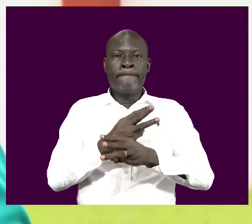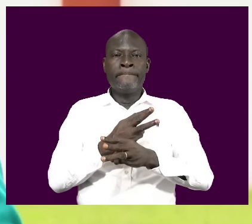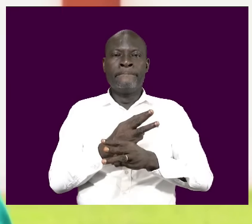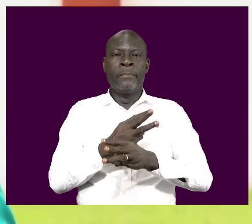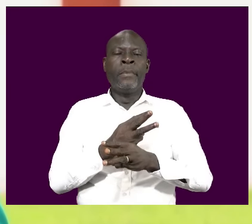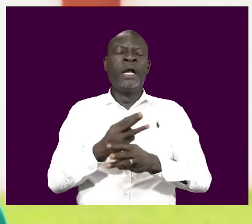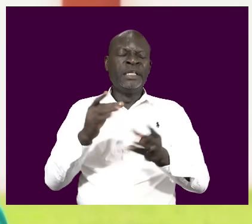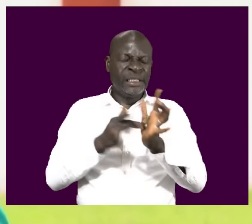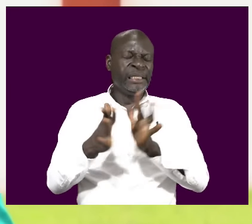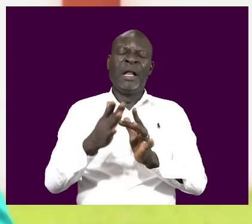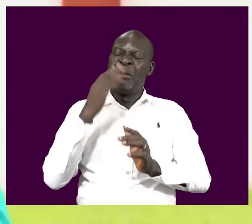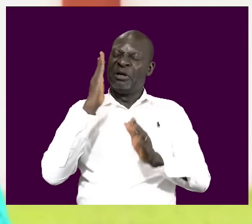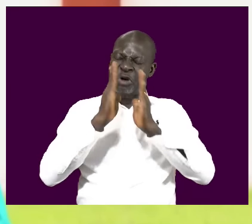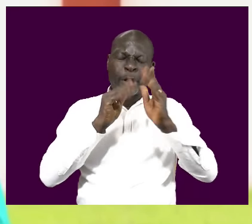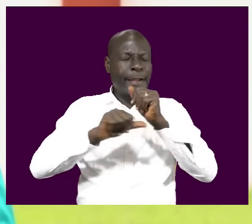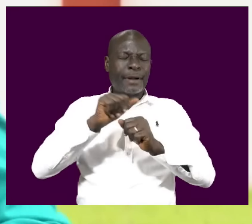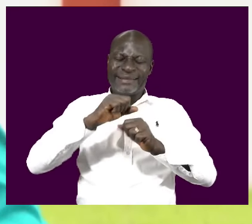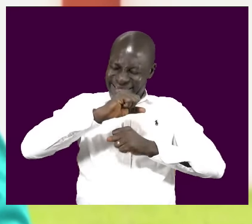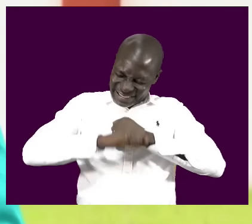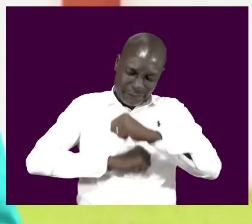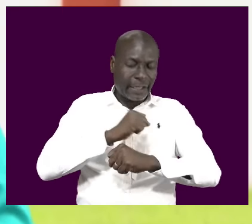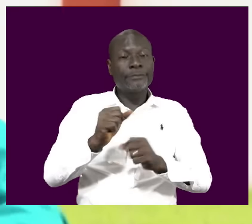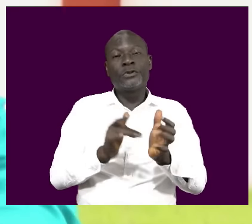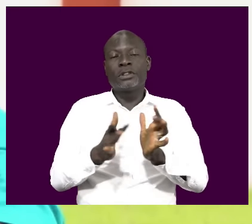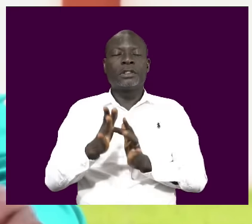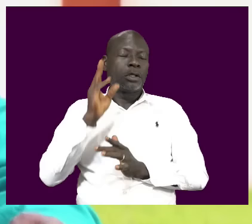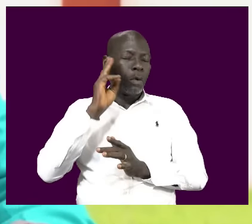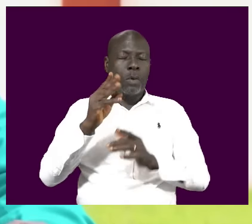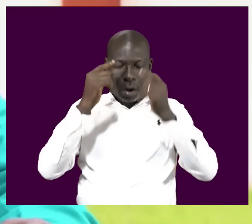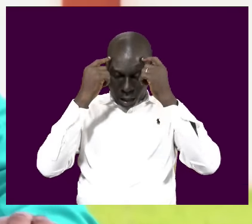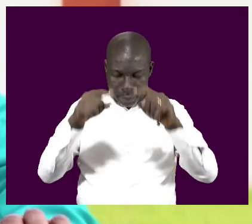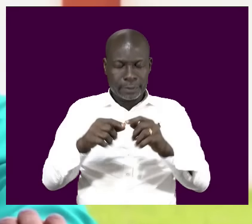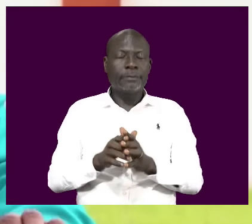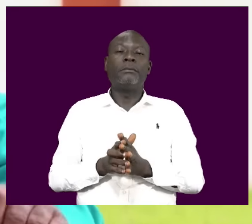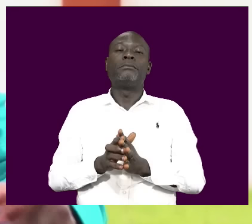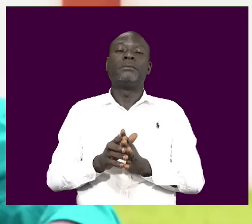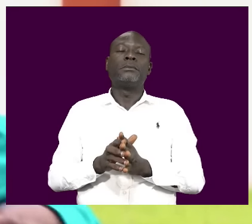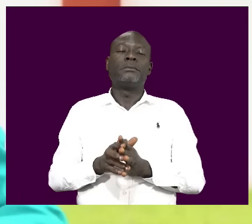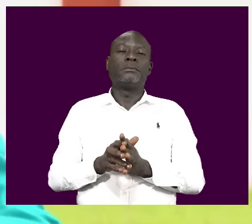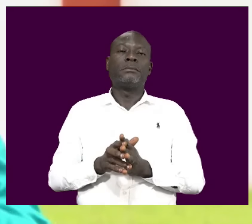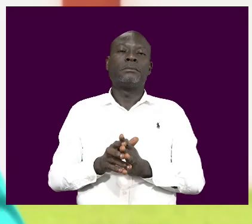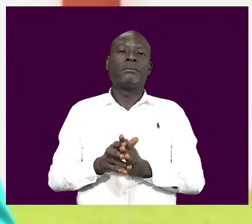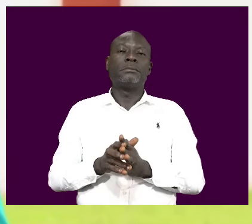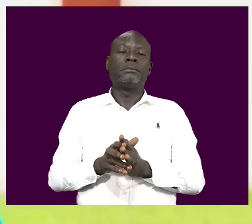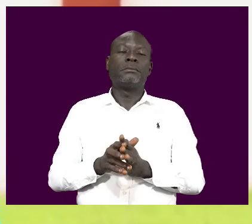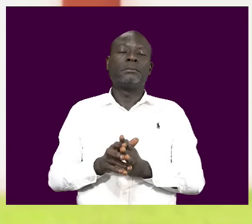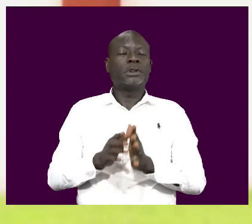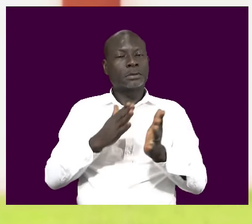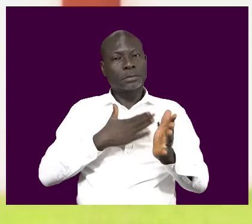ahye sa ohaw ani amani hunu a ebeba ewrade yesu so no na yahye eho enkom